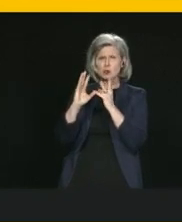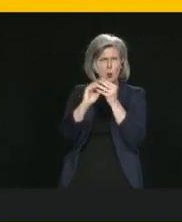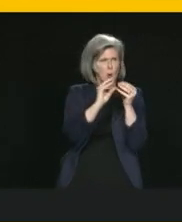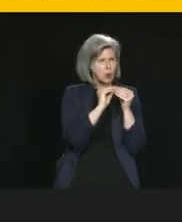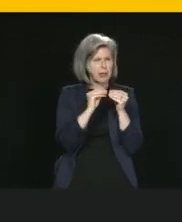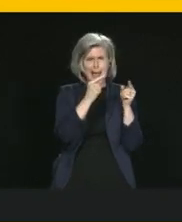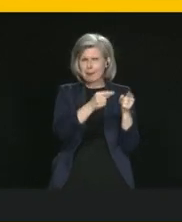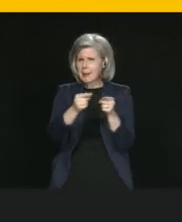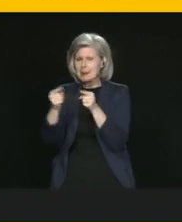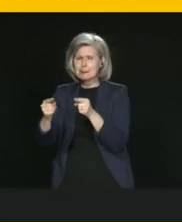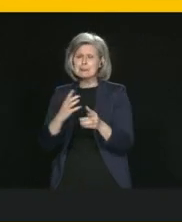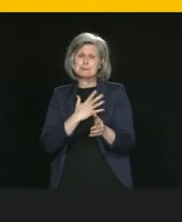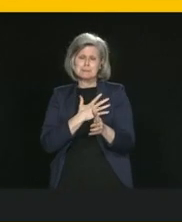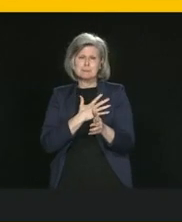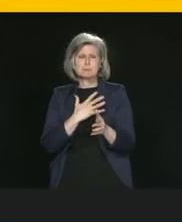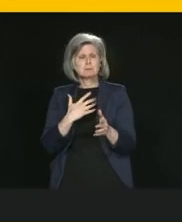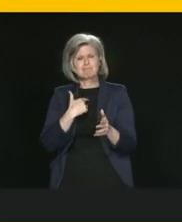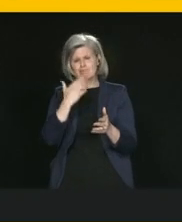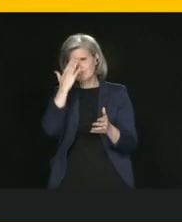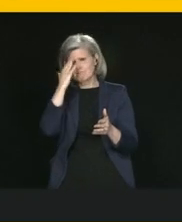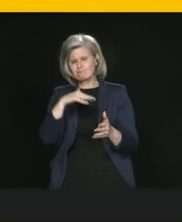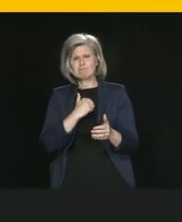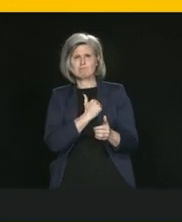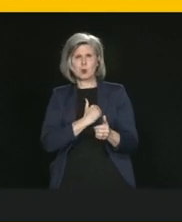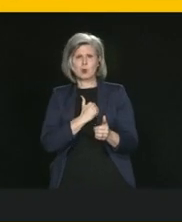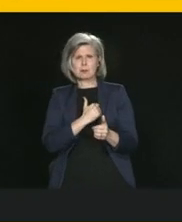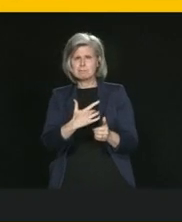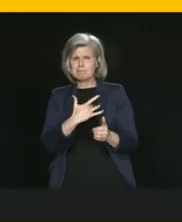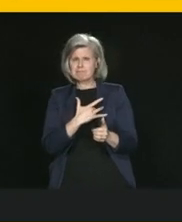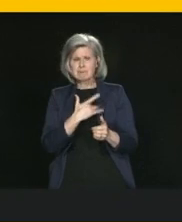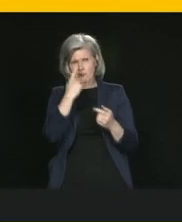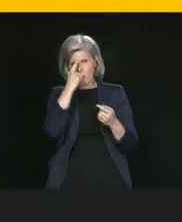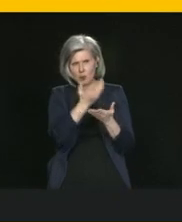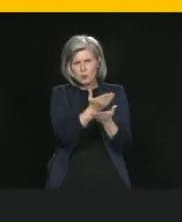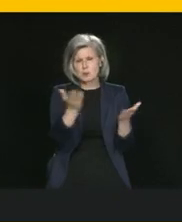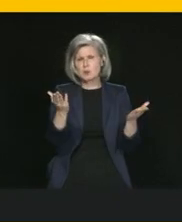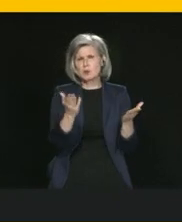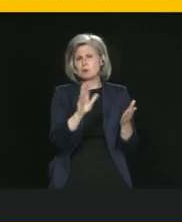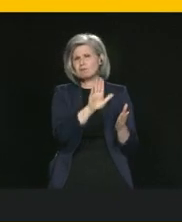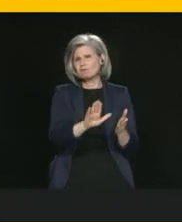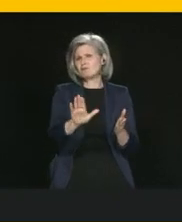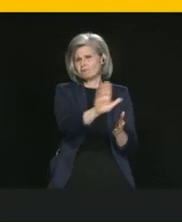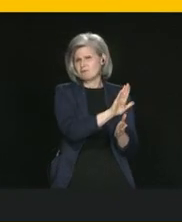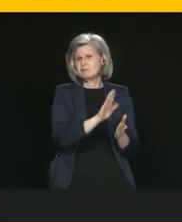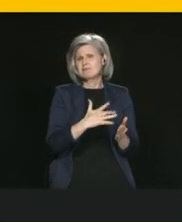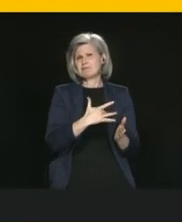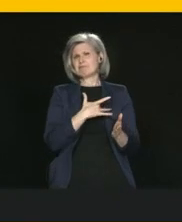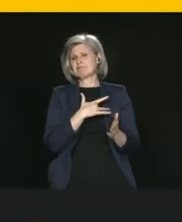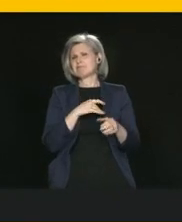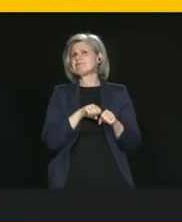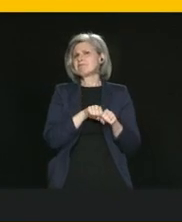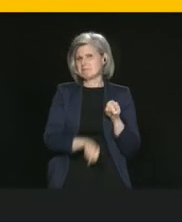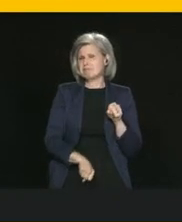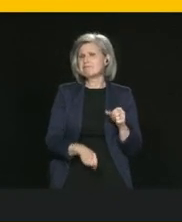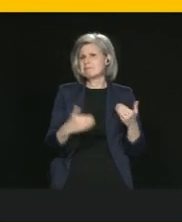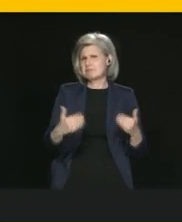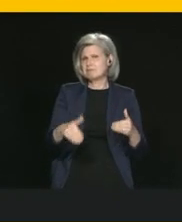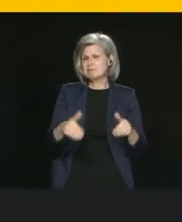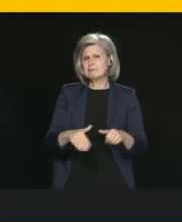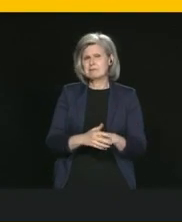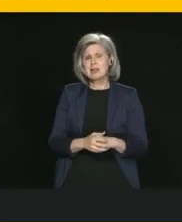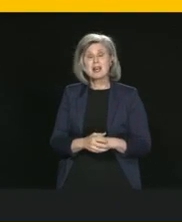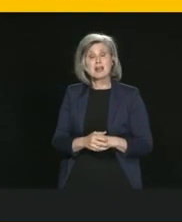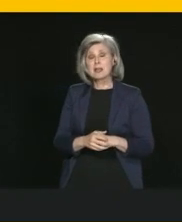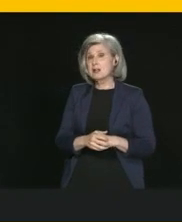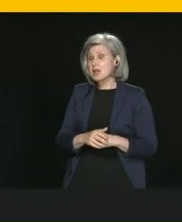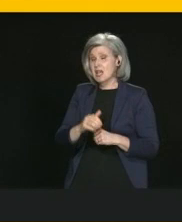their loss the deepest. I don't think there is a day that has gone by when Canadians haven't considered what these